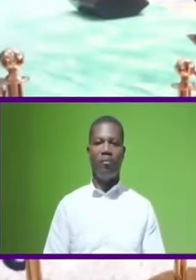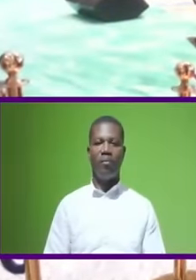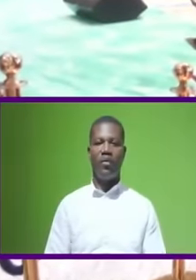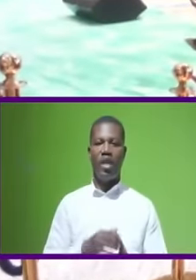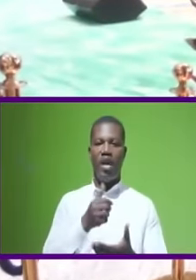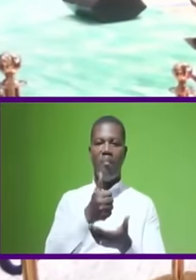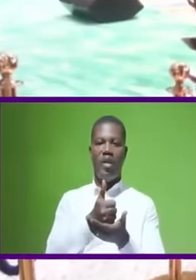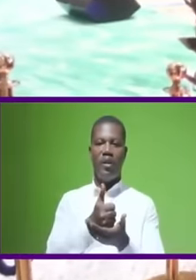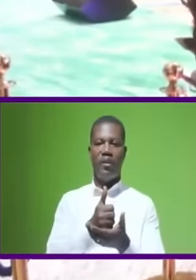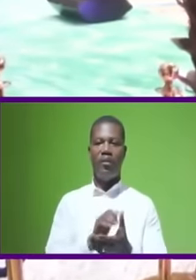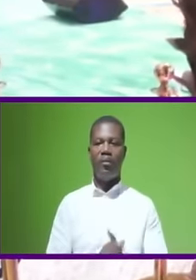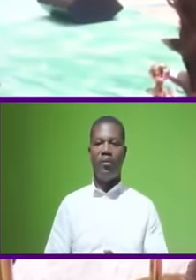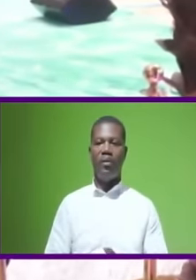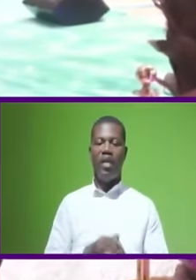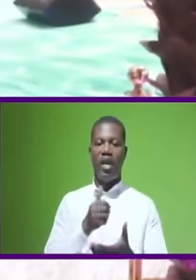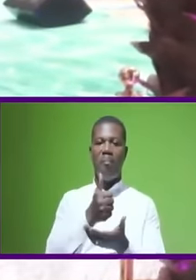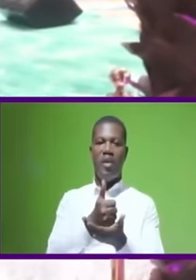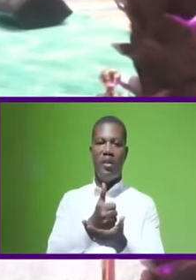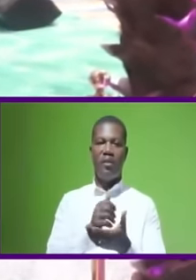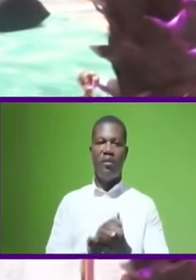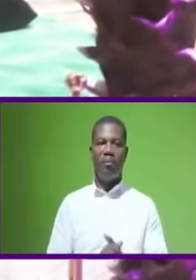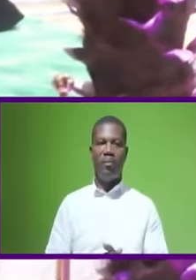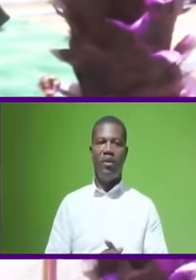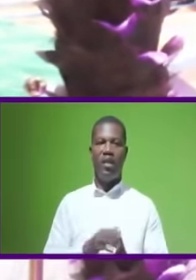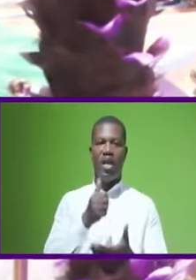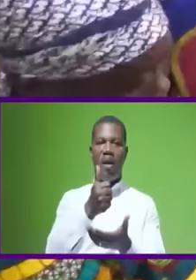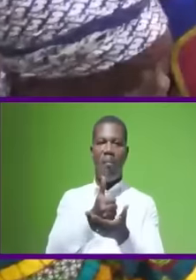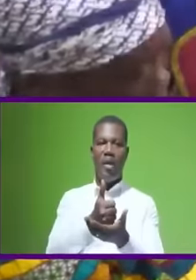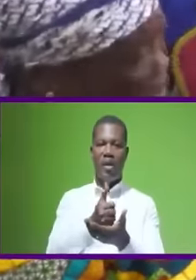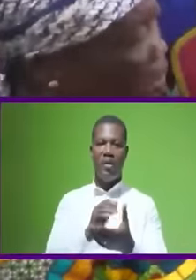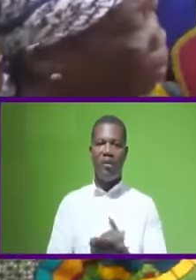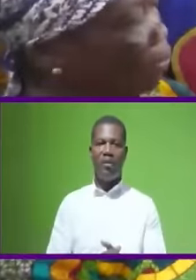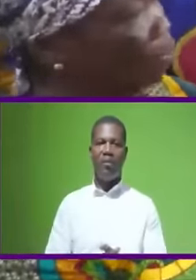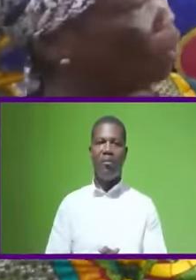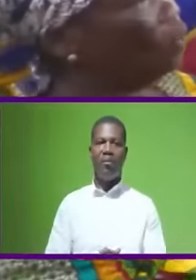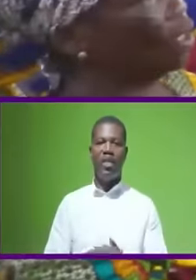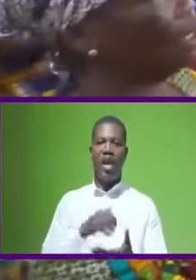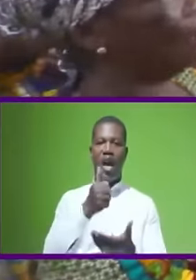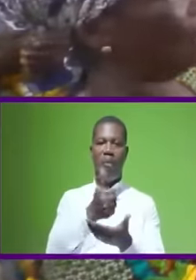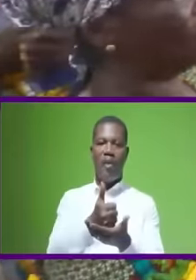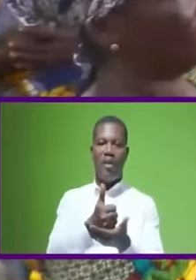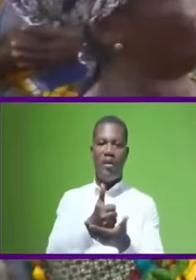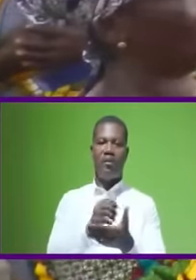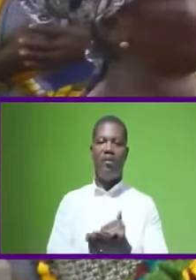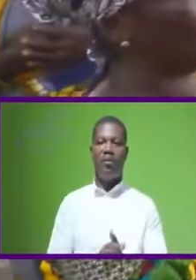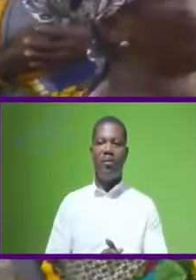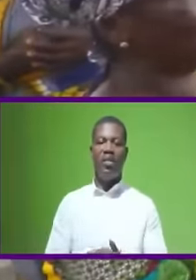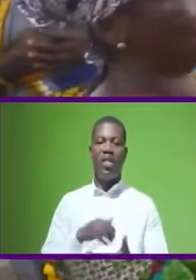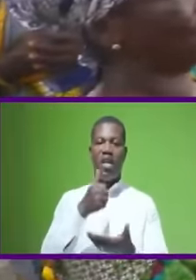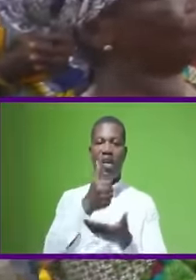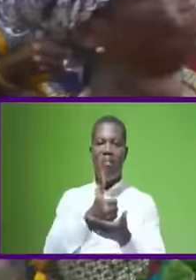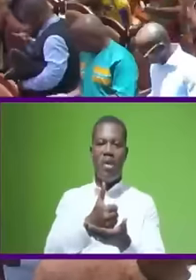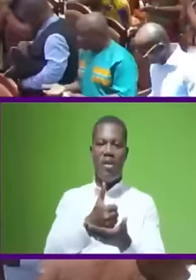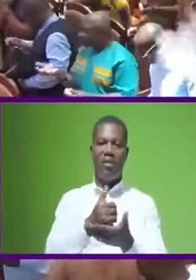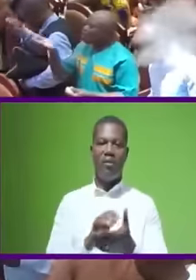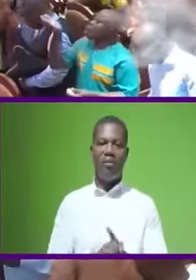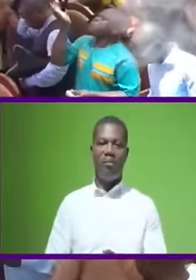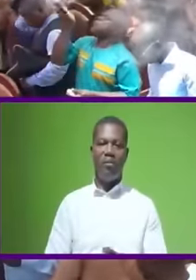Amen. Amen. Amen. Amen. Amen. Amen.